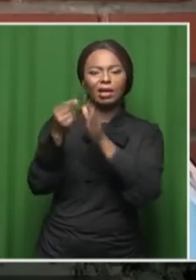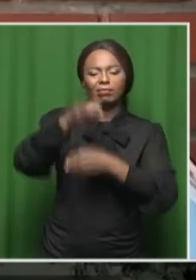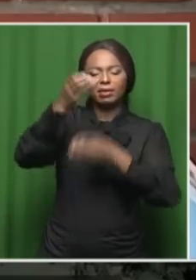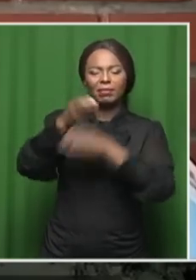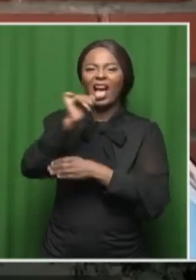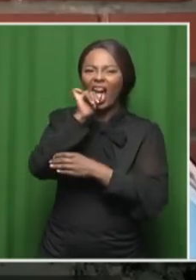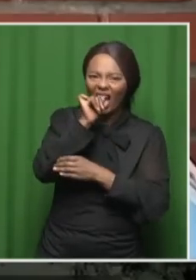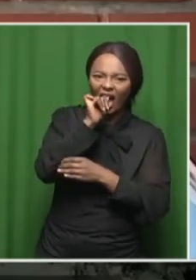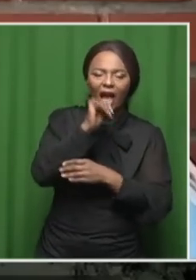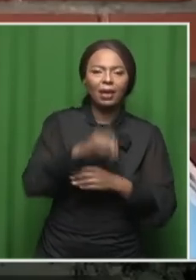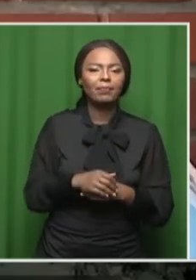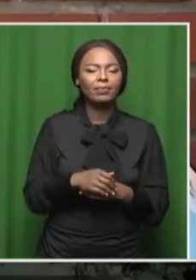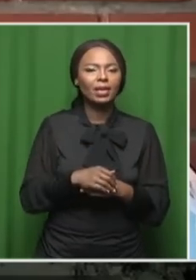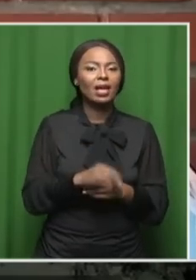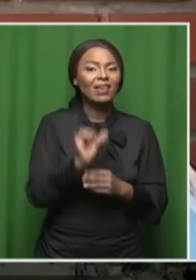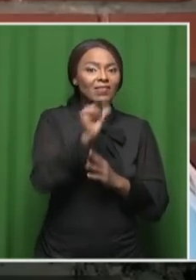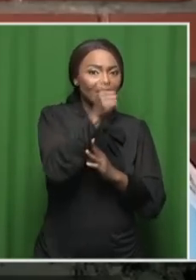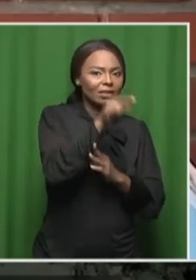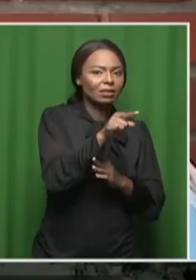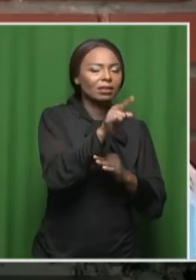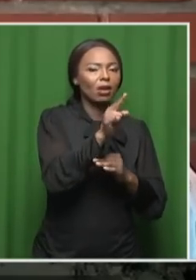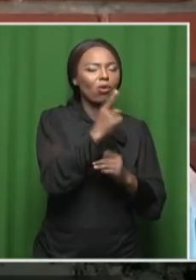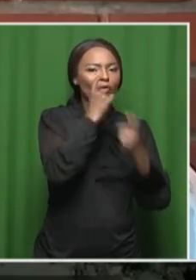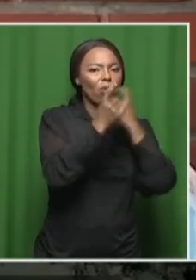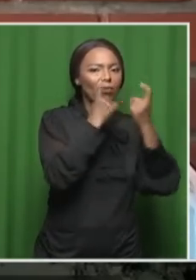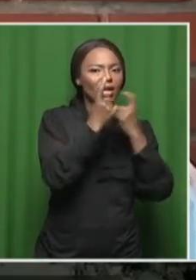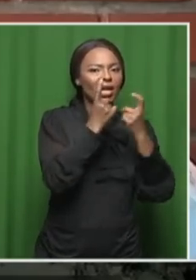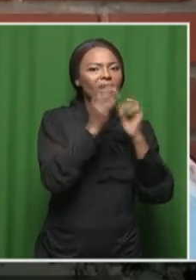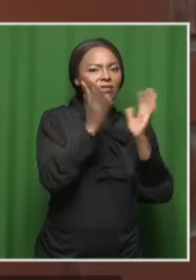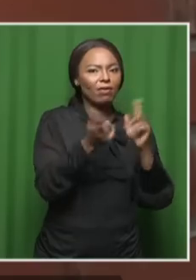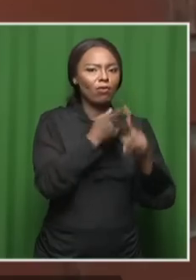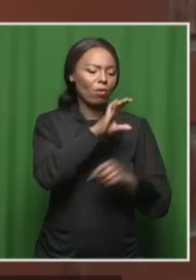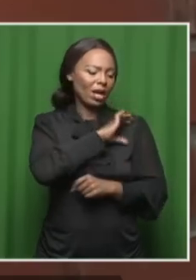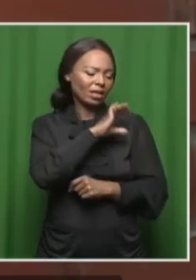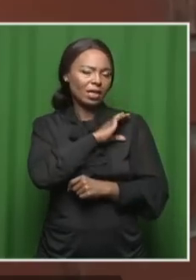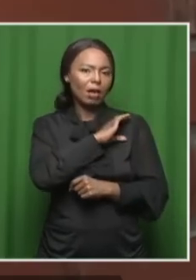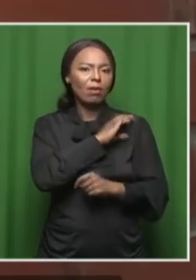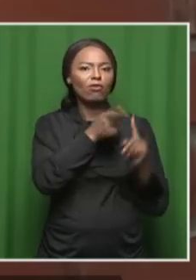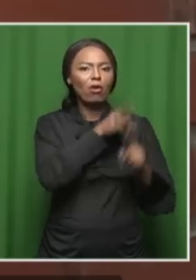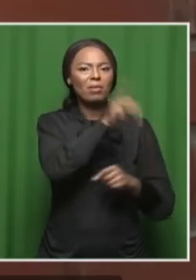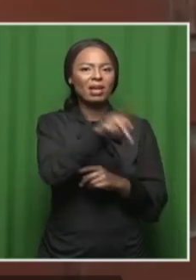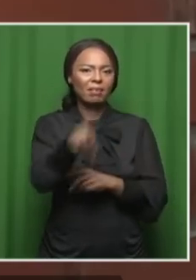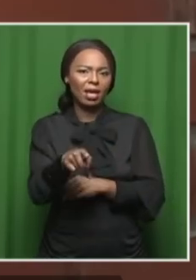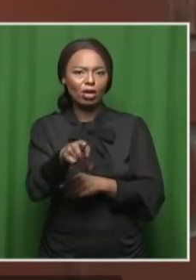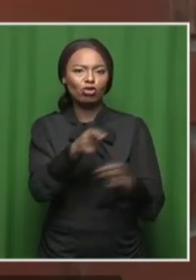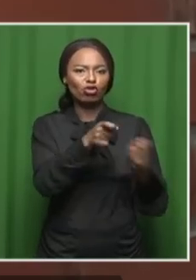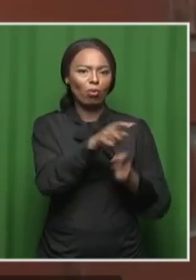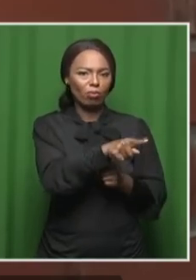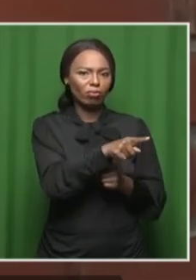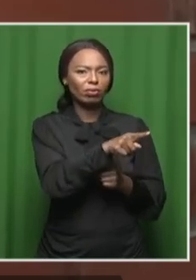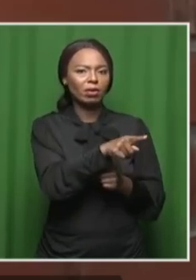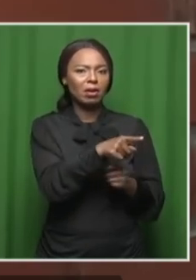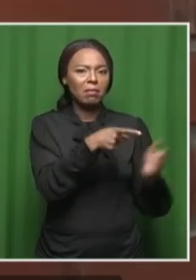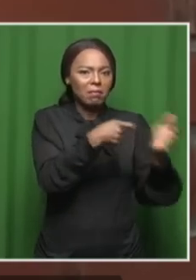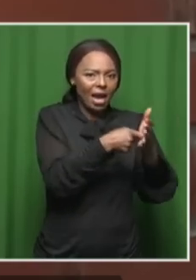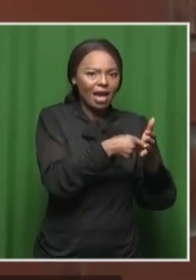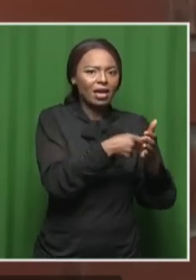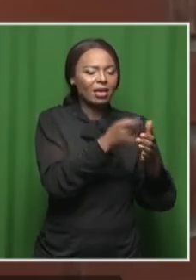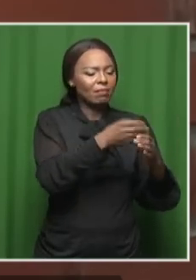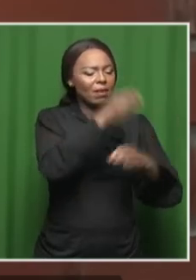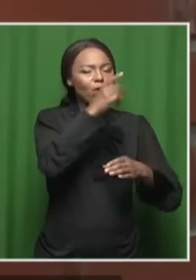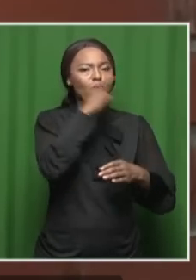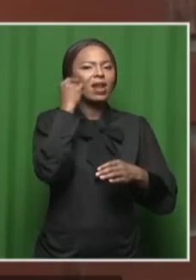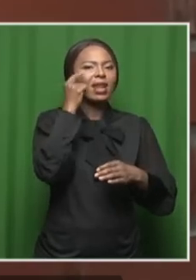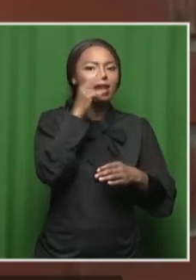Firstly, I think there was a complaint from one of the Pick n Pay customers, wherein the no-name brand that they